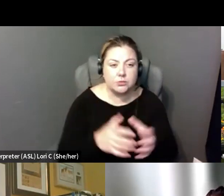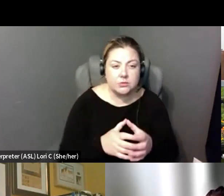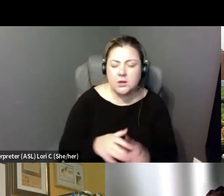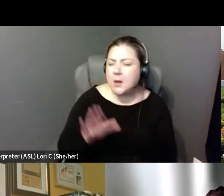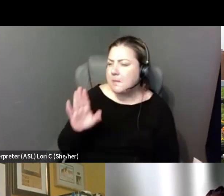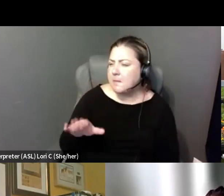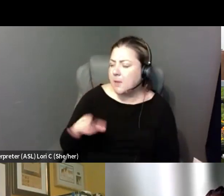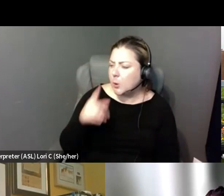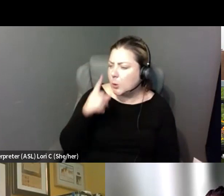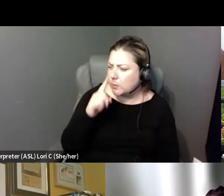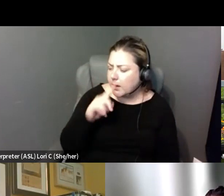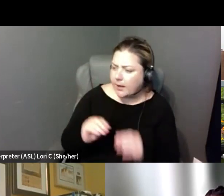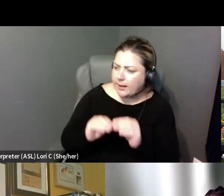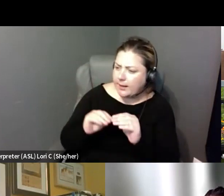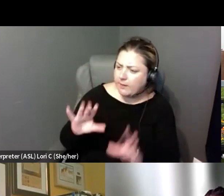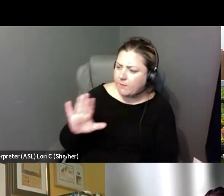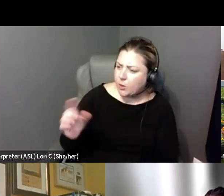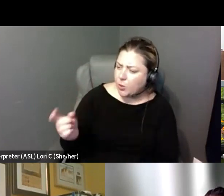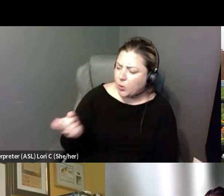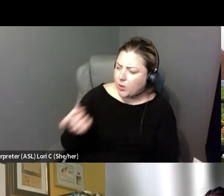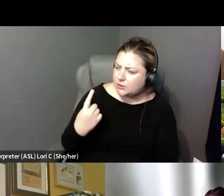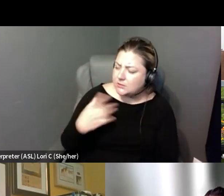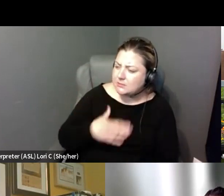the question a little bit more, Debbie?